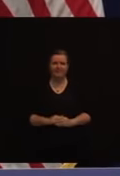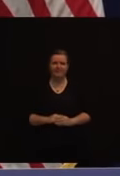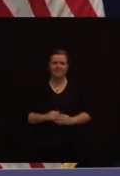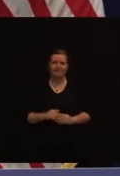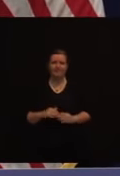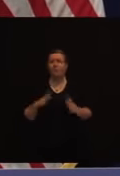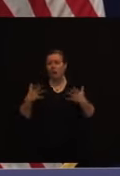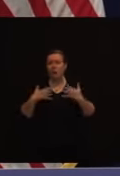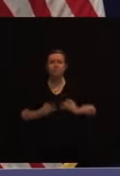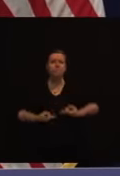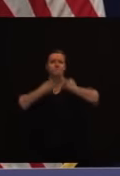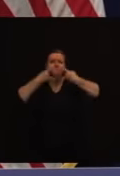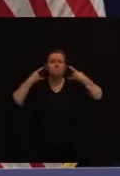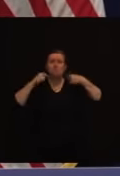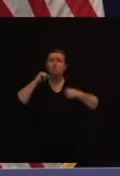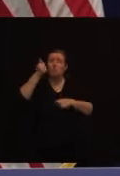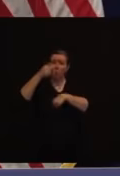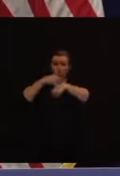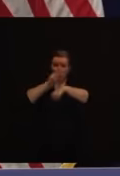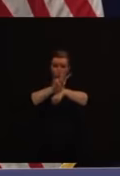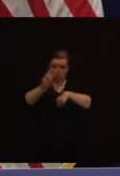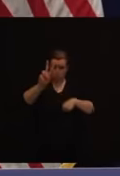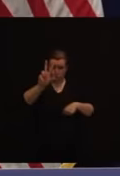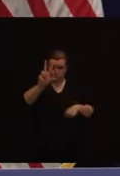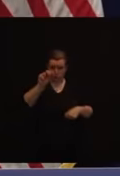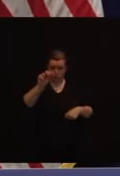2:30, that was my mistake earlier, at 2:30 here.